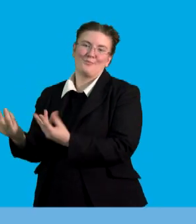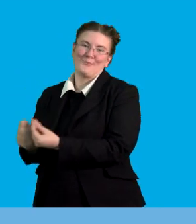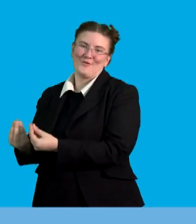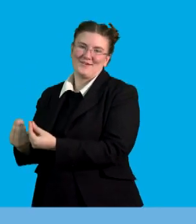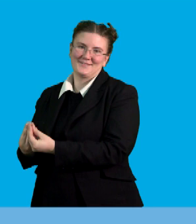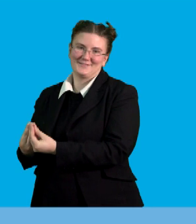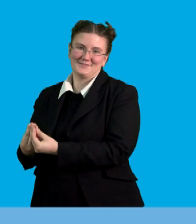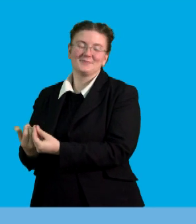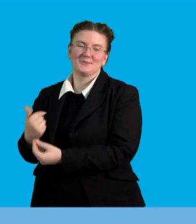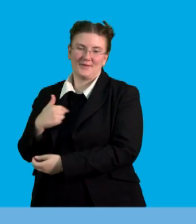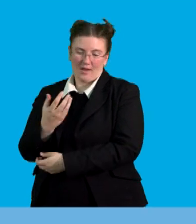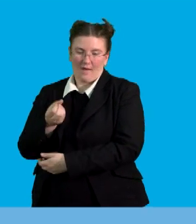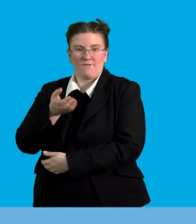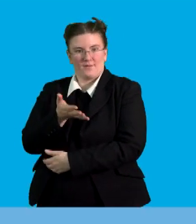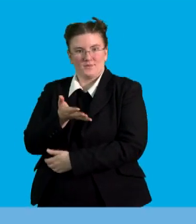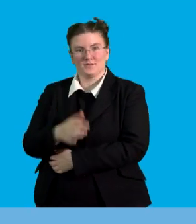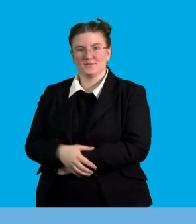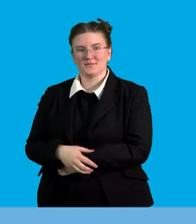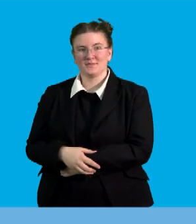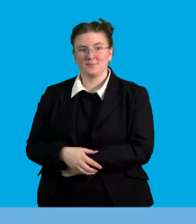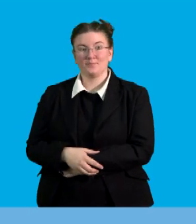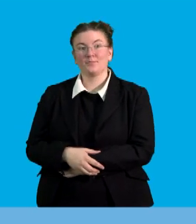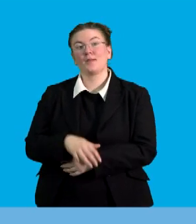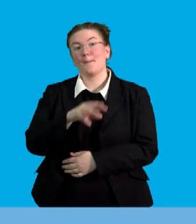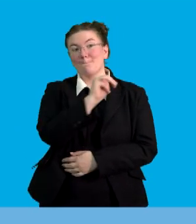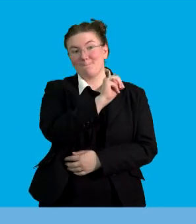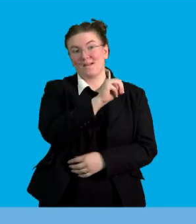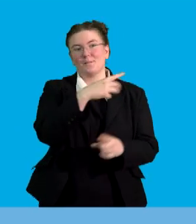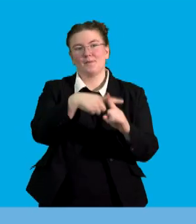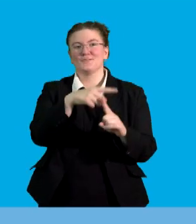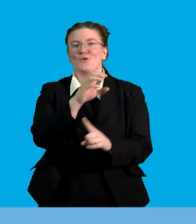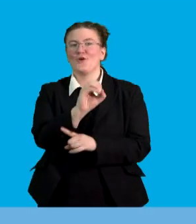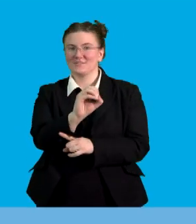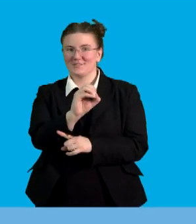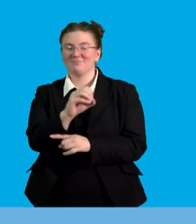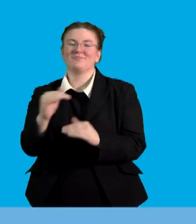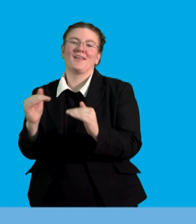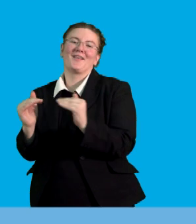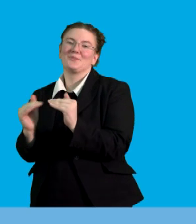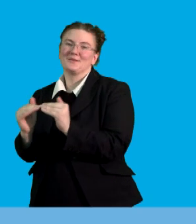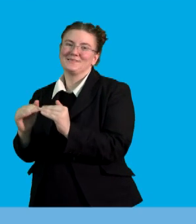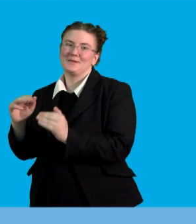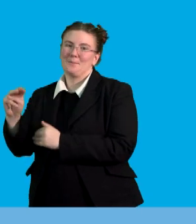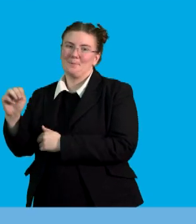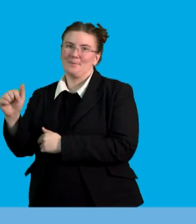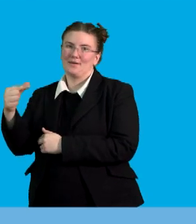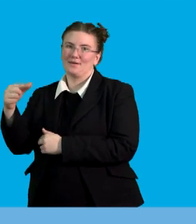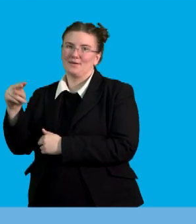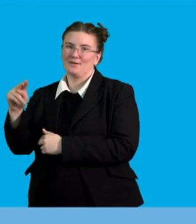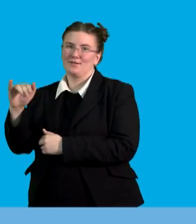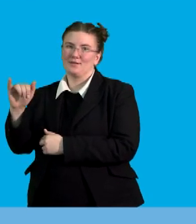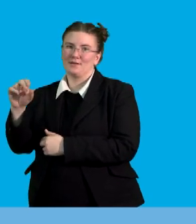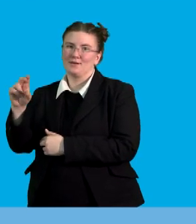So this is what we have. Magnesium plus oxygen are reacting together to form magnesium oxide as our product.